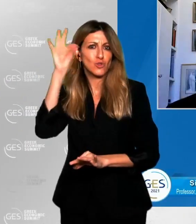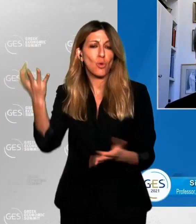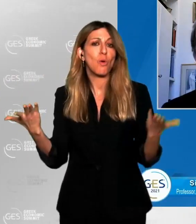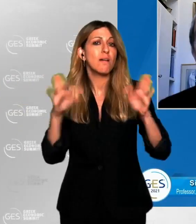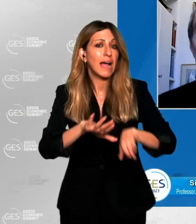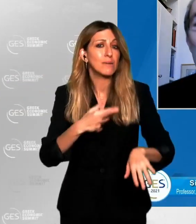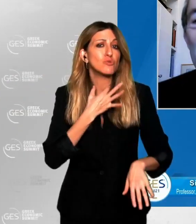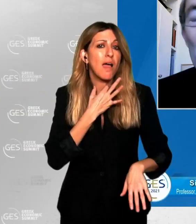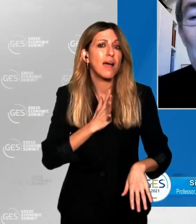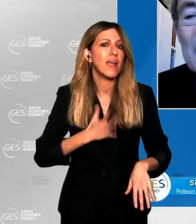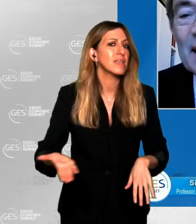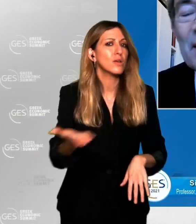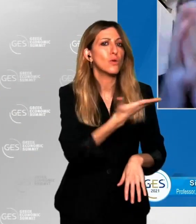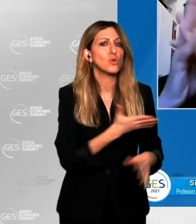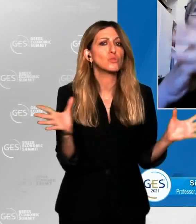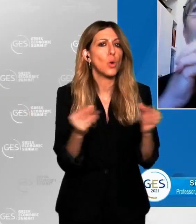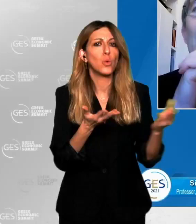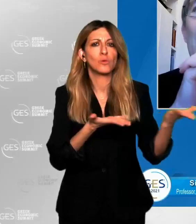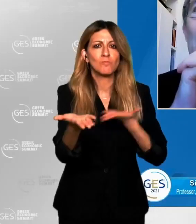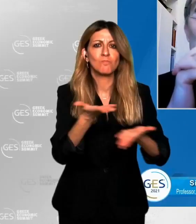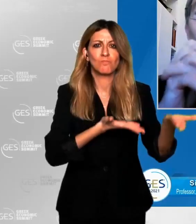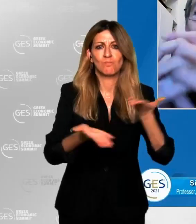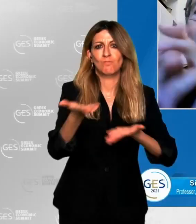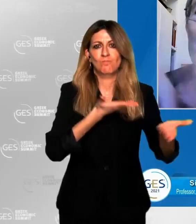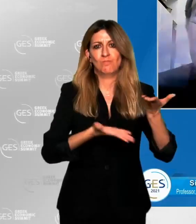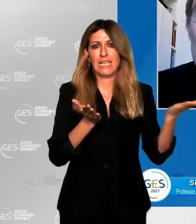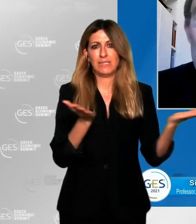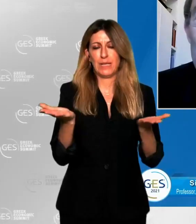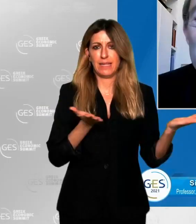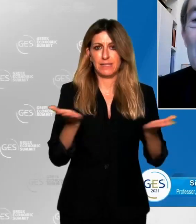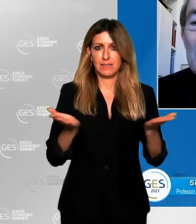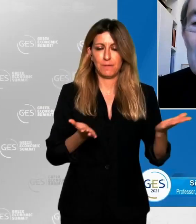as incomes are rising. Now, the